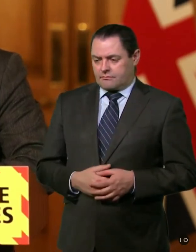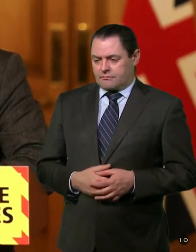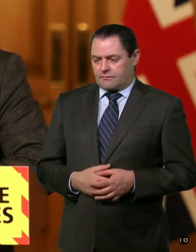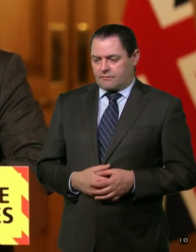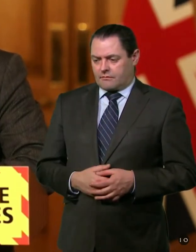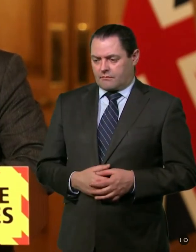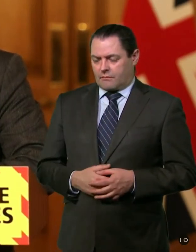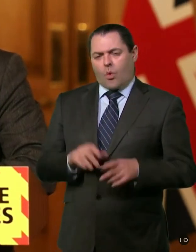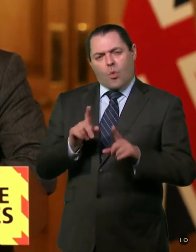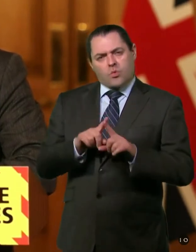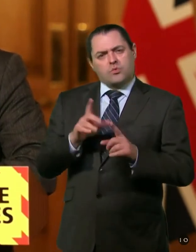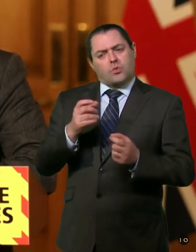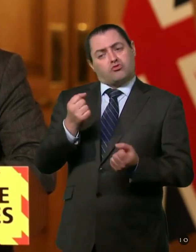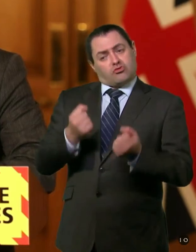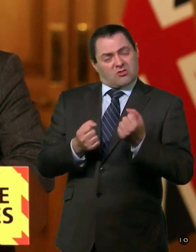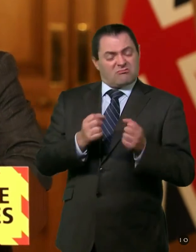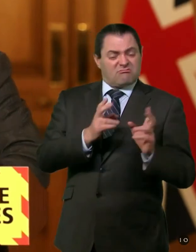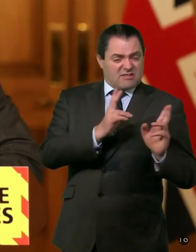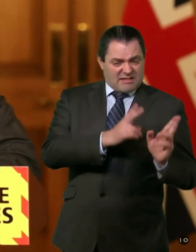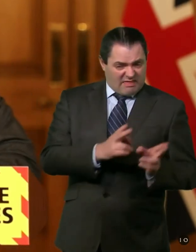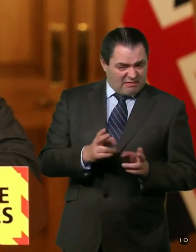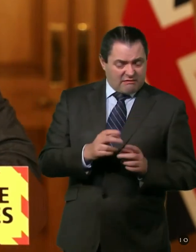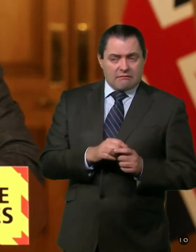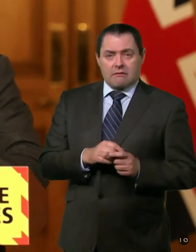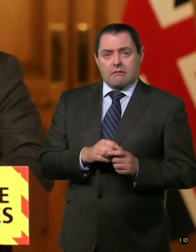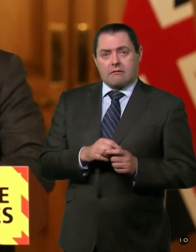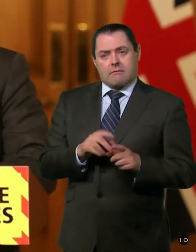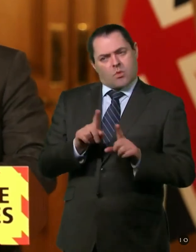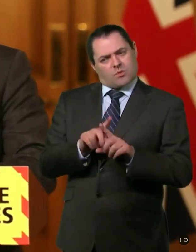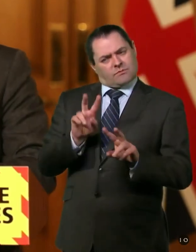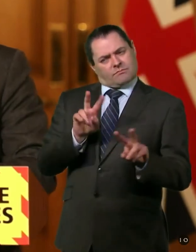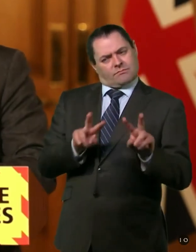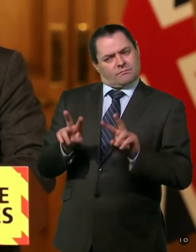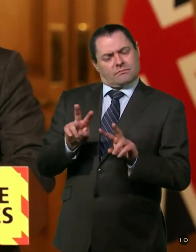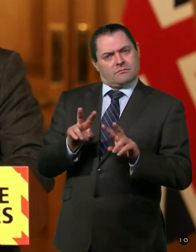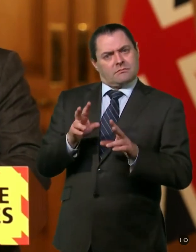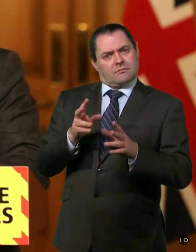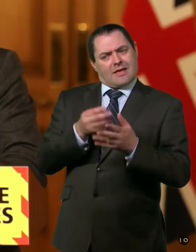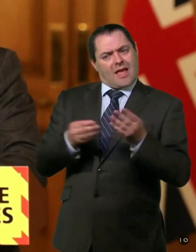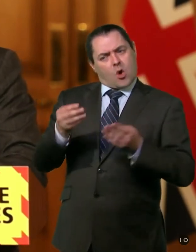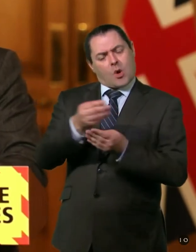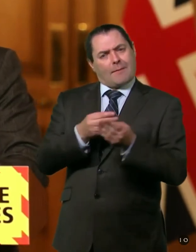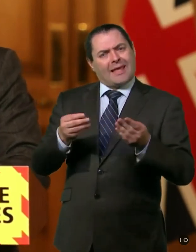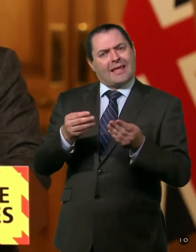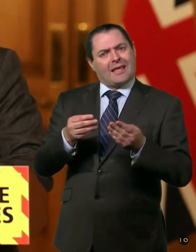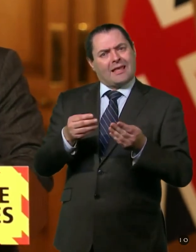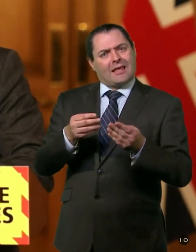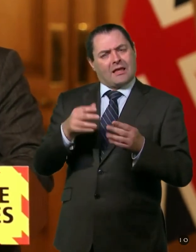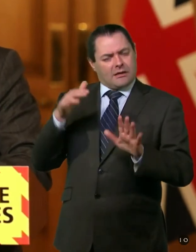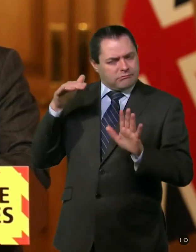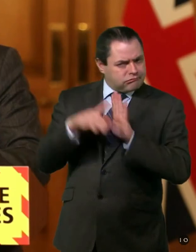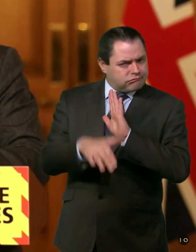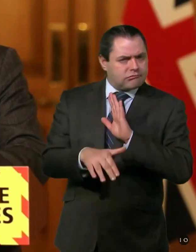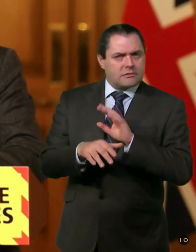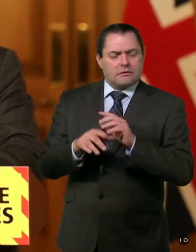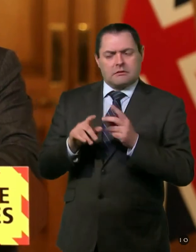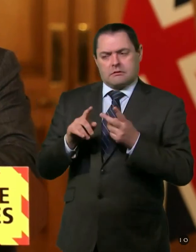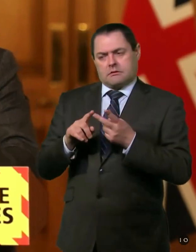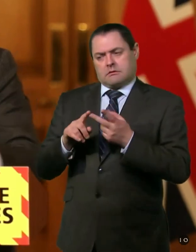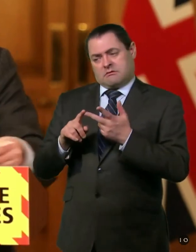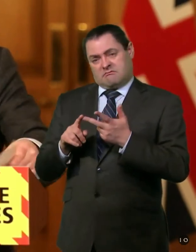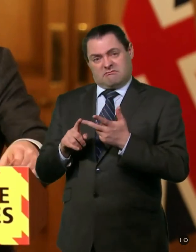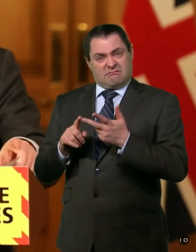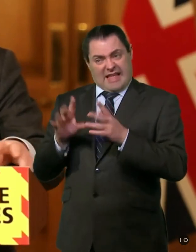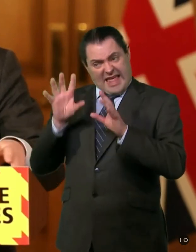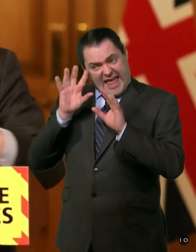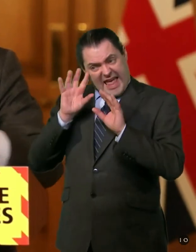damage to the economy, but the lost weeks and months of education and the real risk of damage to the prospects of